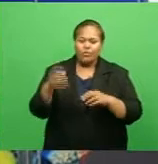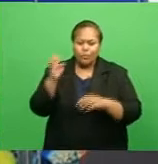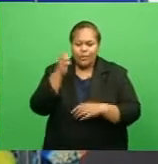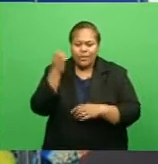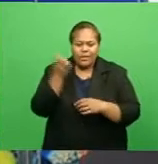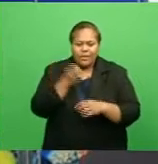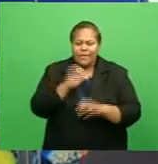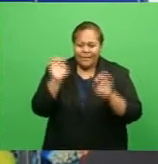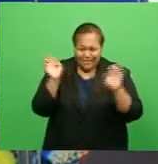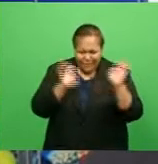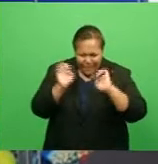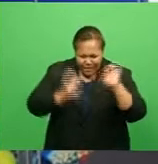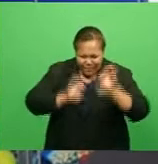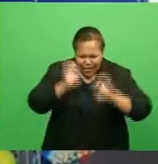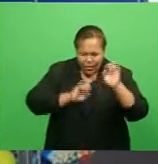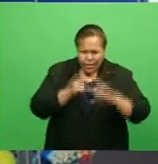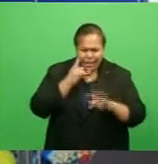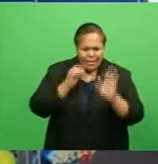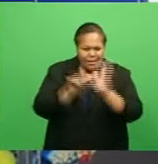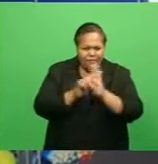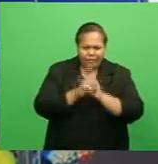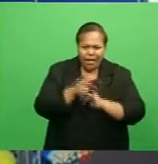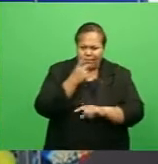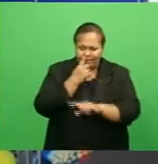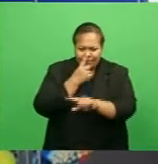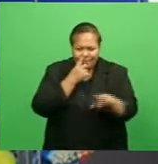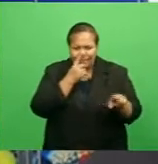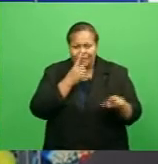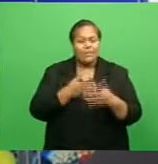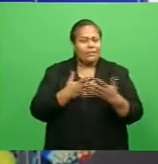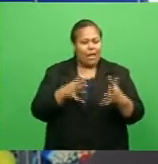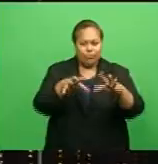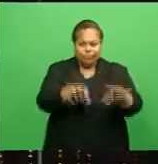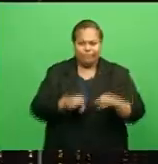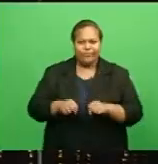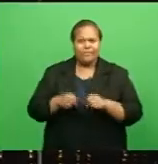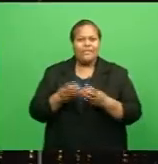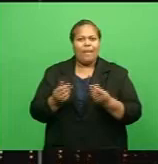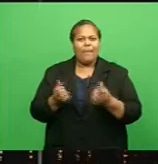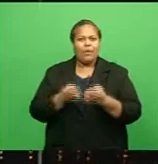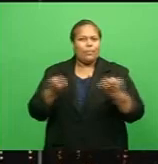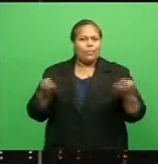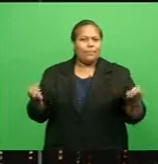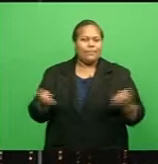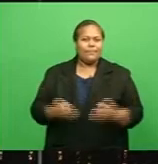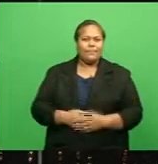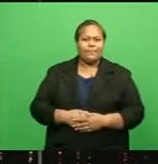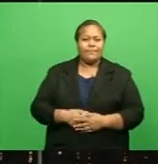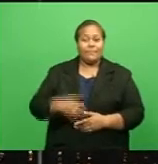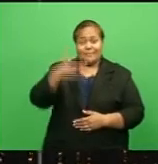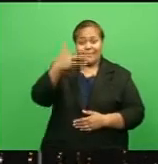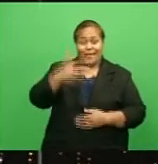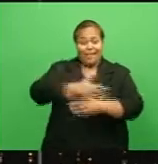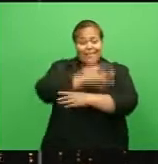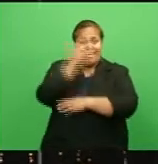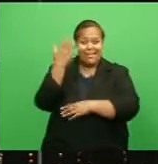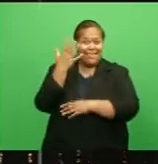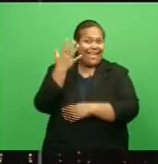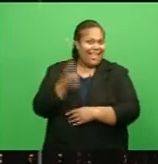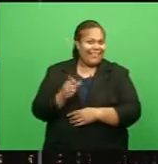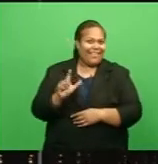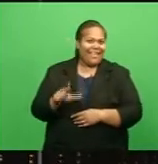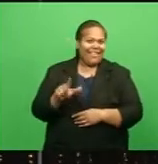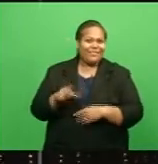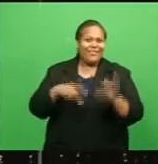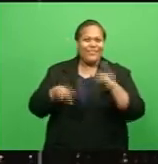have confiscated a few gears. Kelly Vadala, FBC News. With 9 days remaining until Fiji's 50th